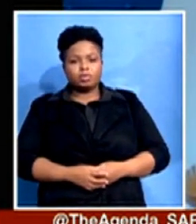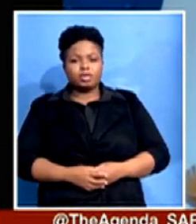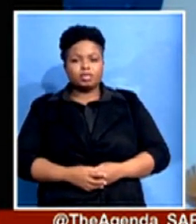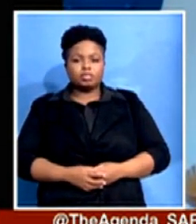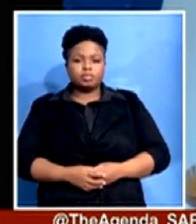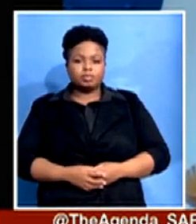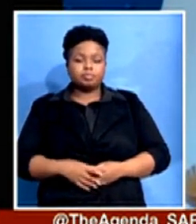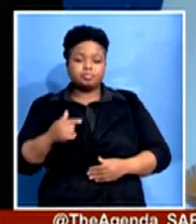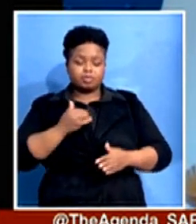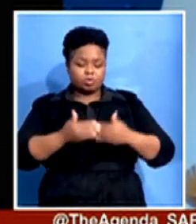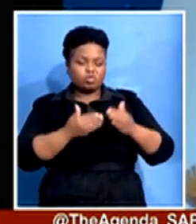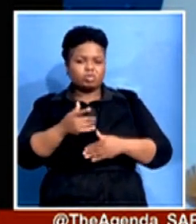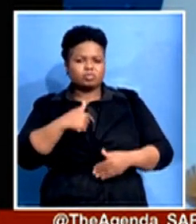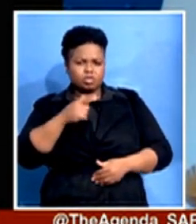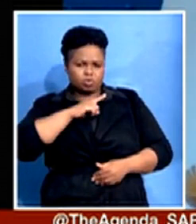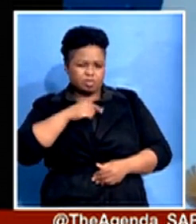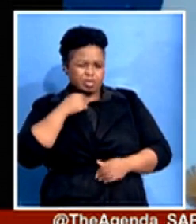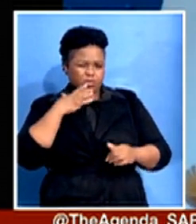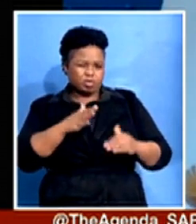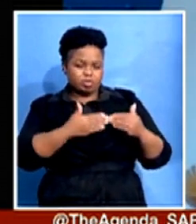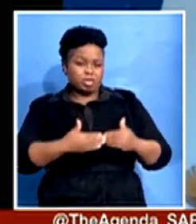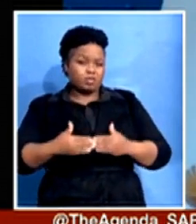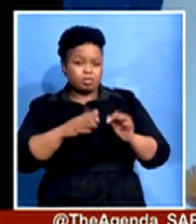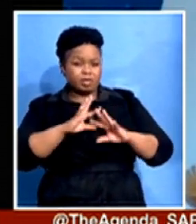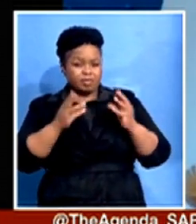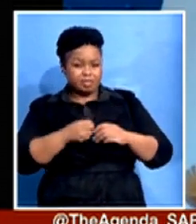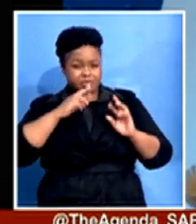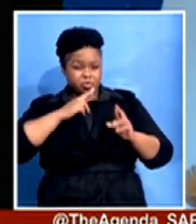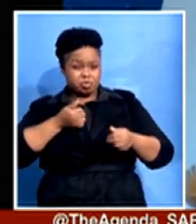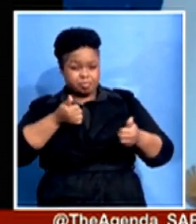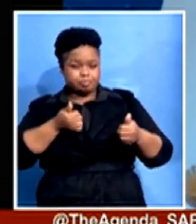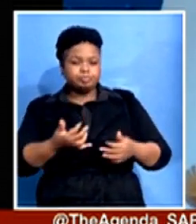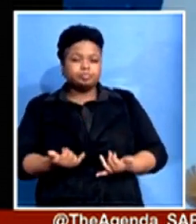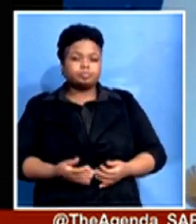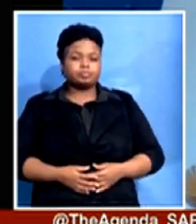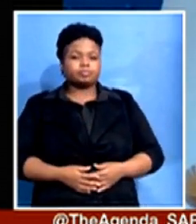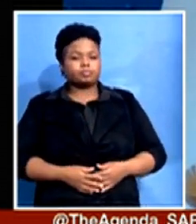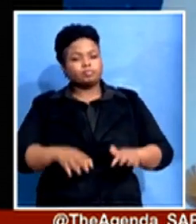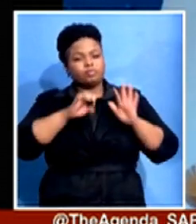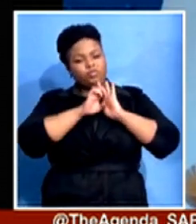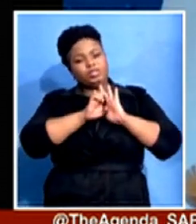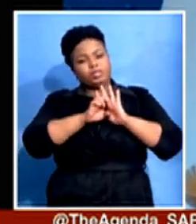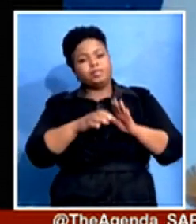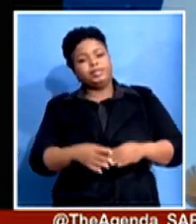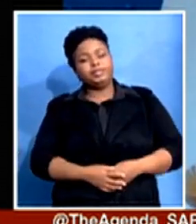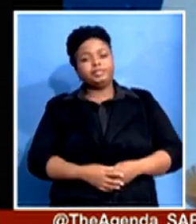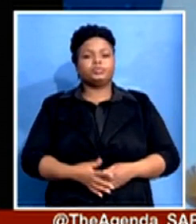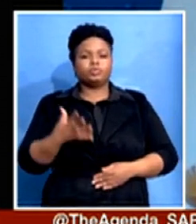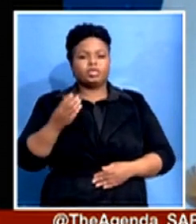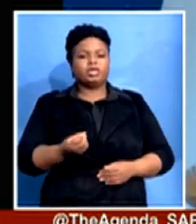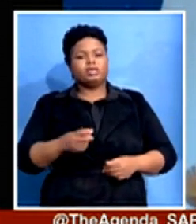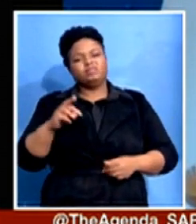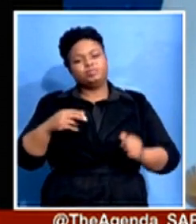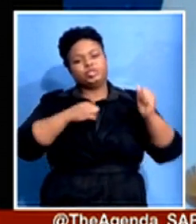careful about what I'm responding to. For an example, there is a structure which, for instance,